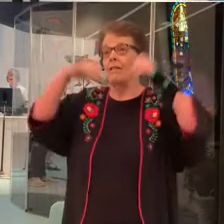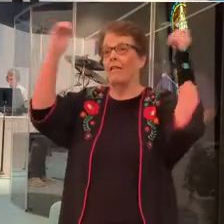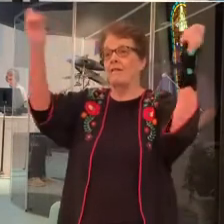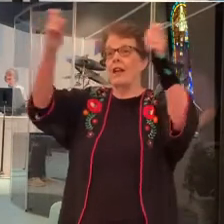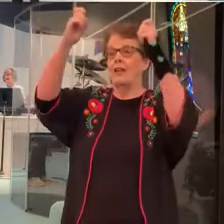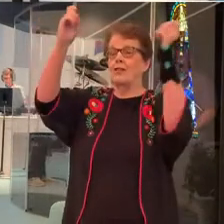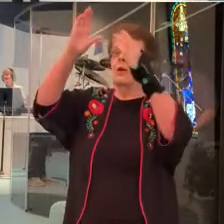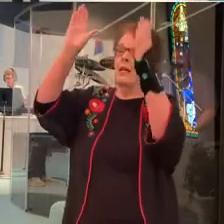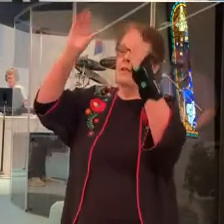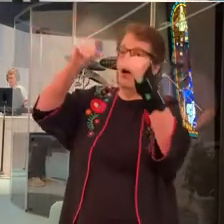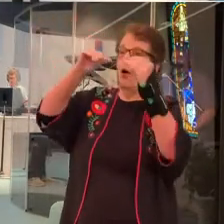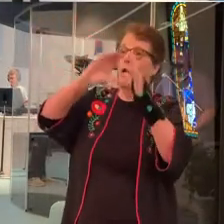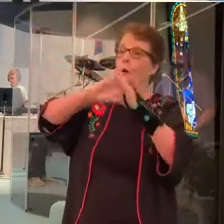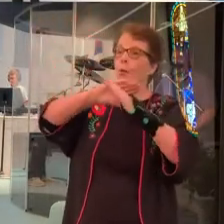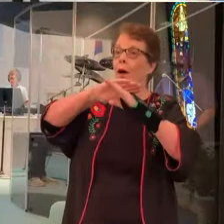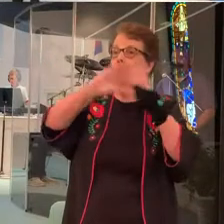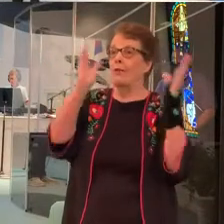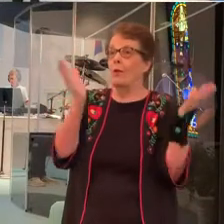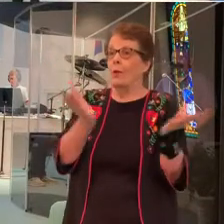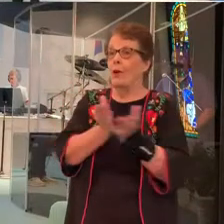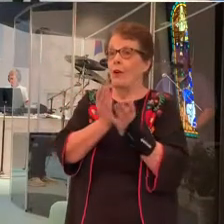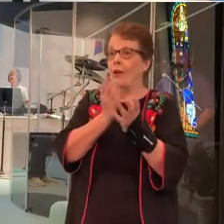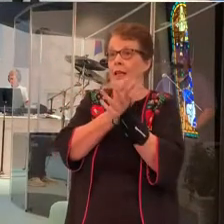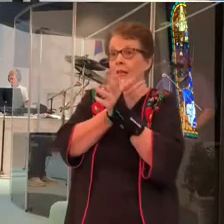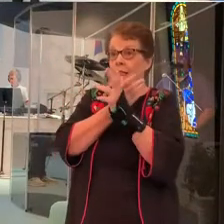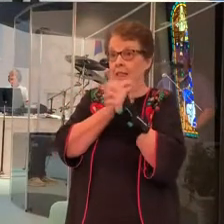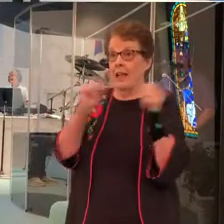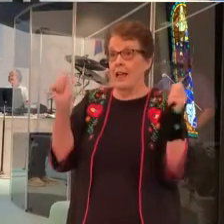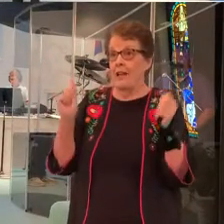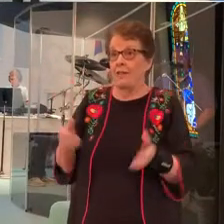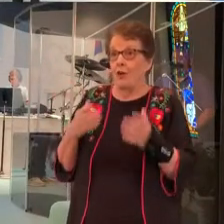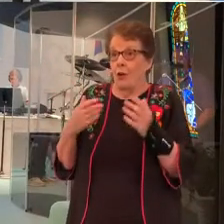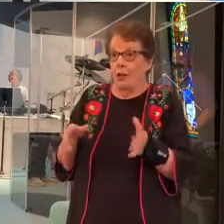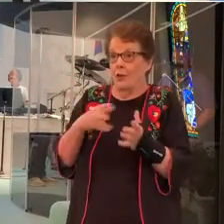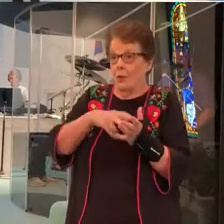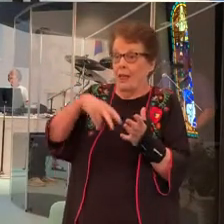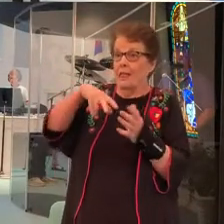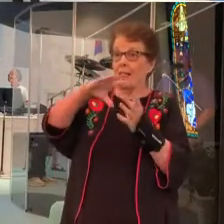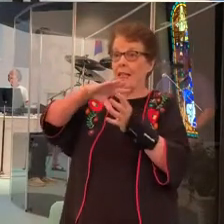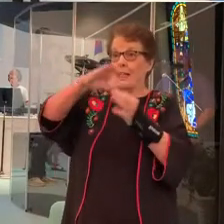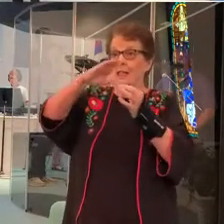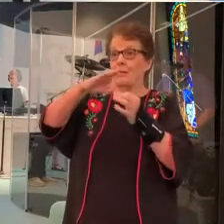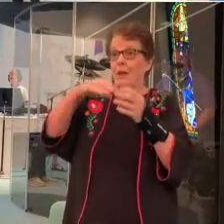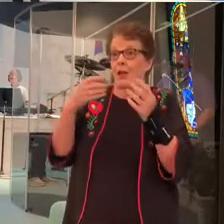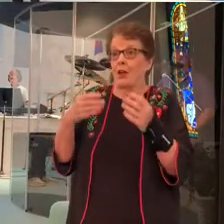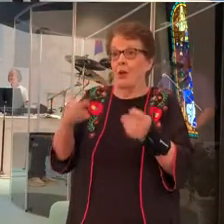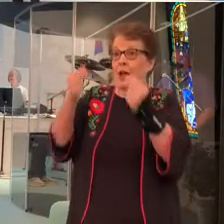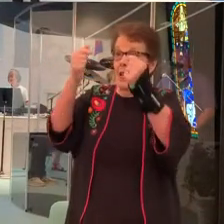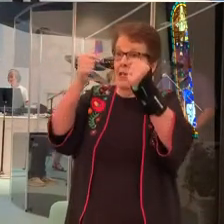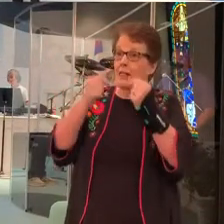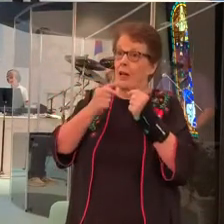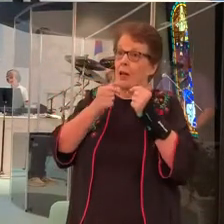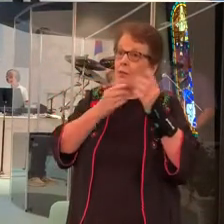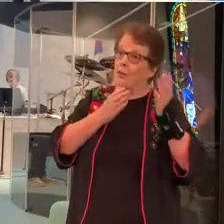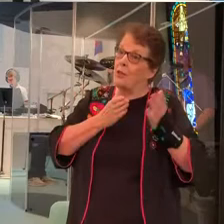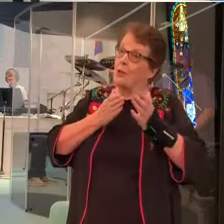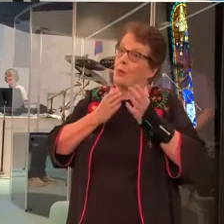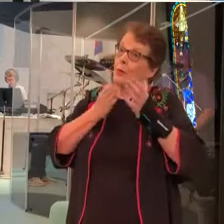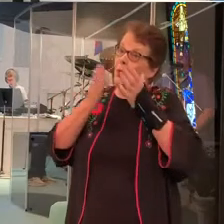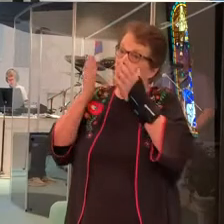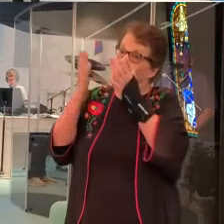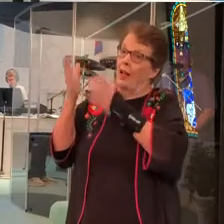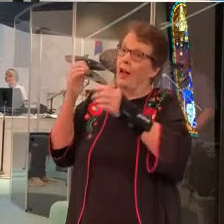Sing of the victory, the hope of the world. The Savior has risen, the Spirit has come